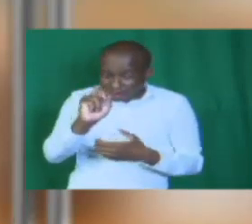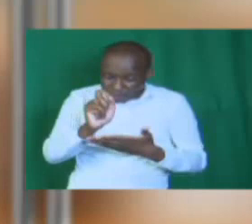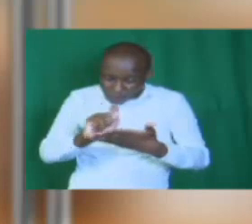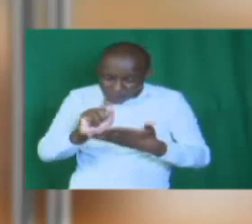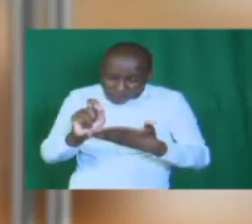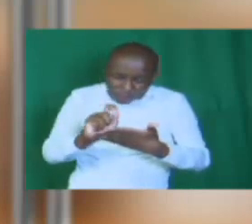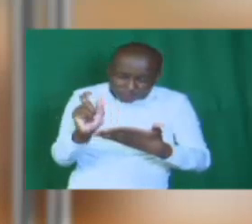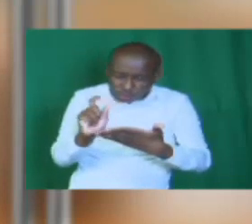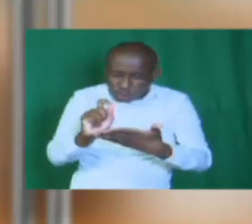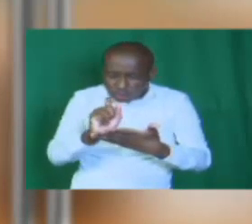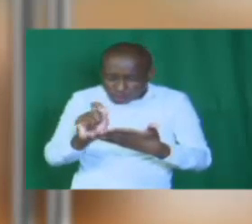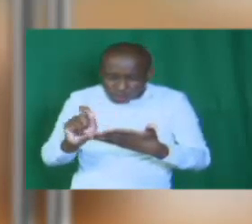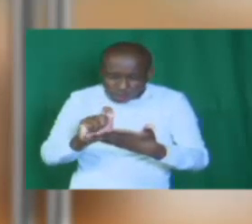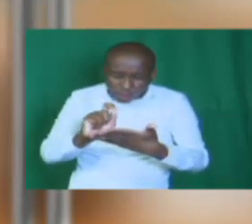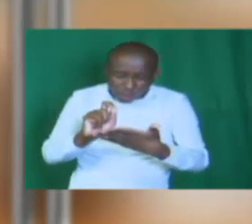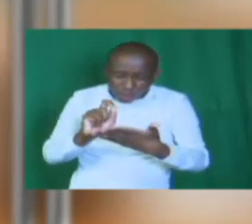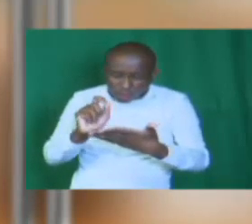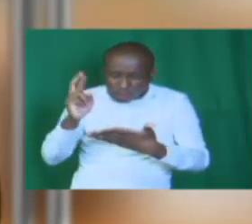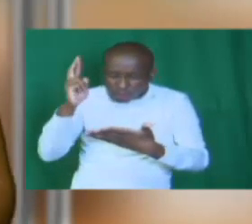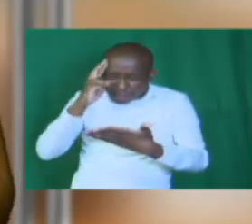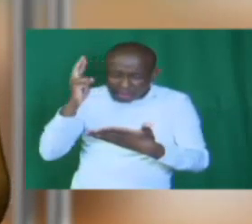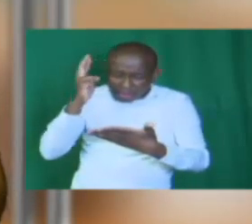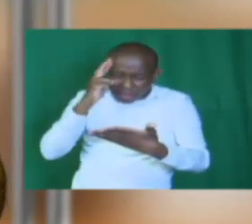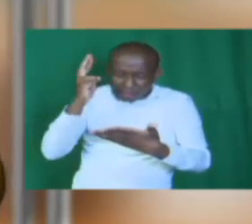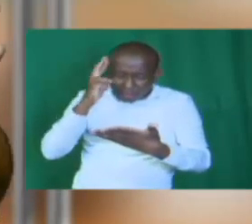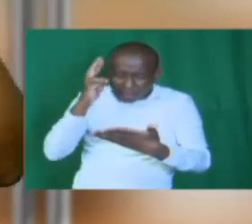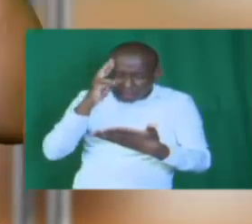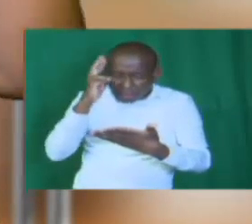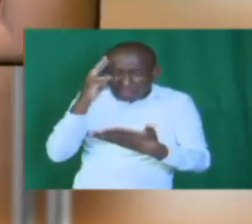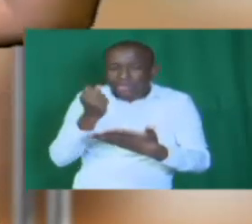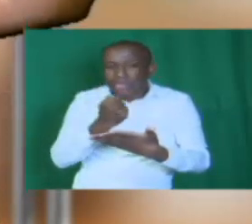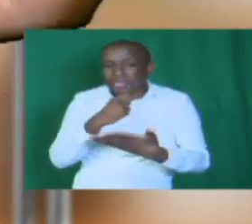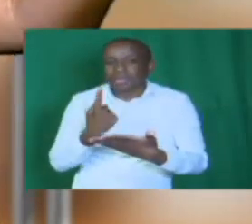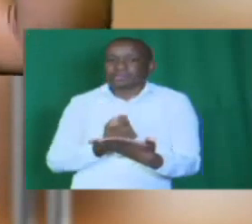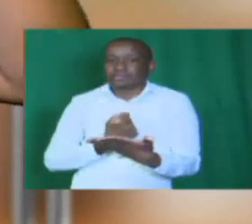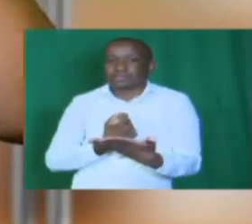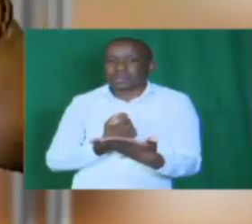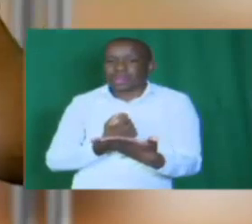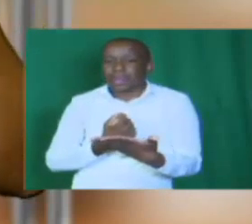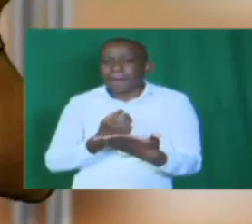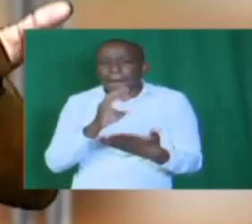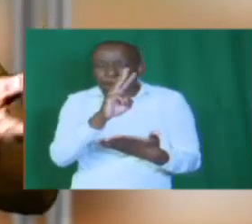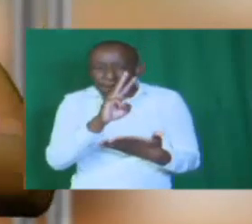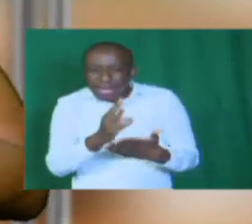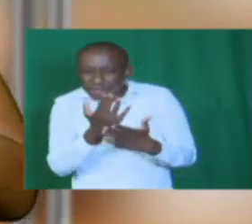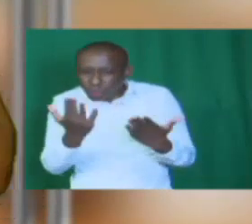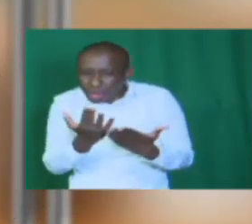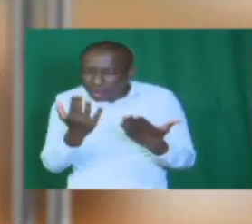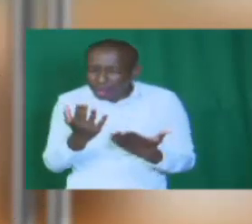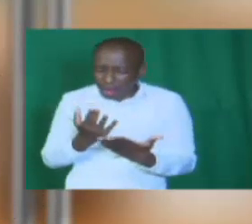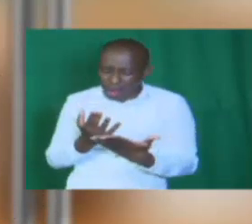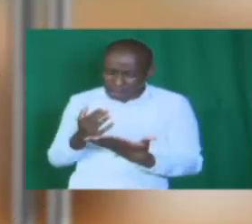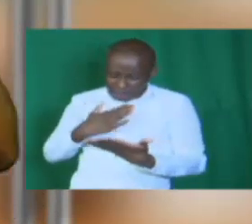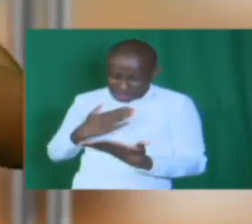becomes easy. I mean, your memory is triggered to remember even the region. At times you can tell that